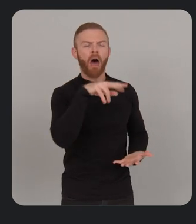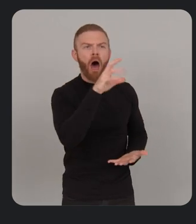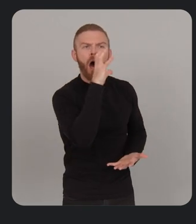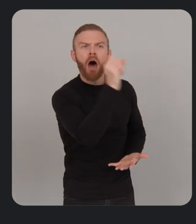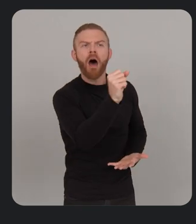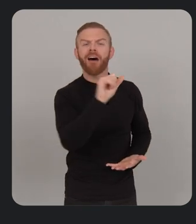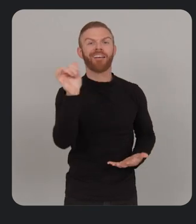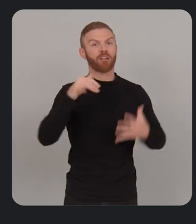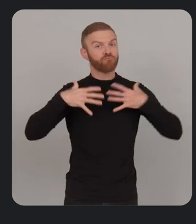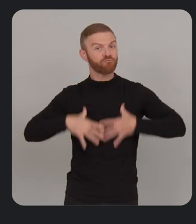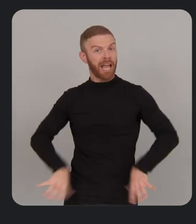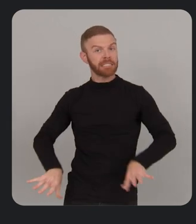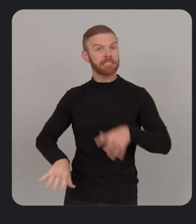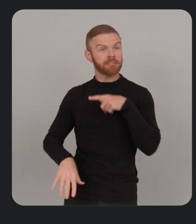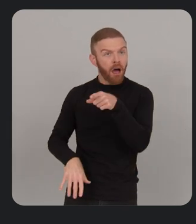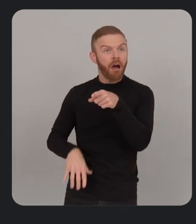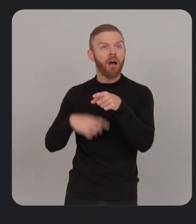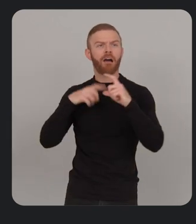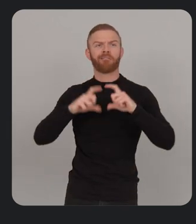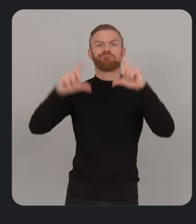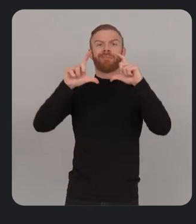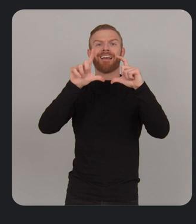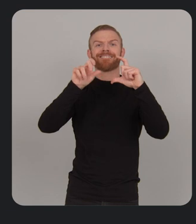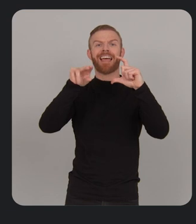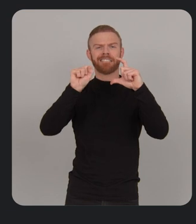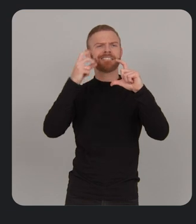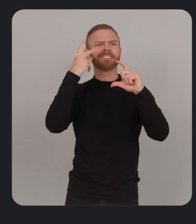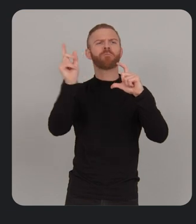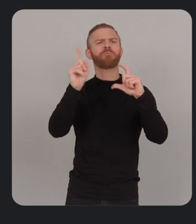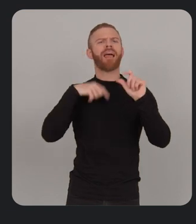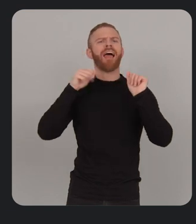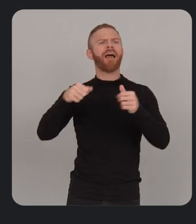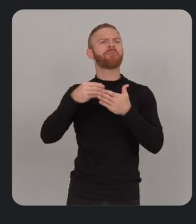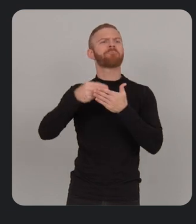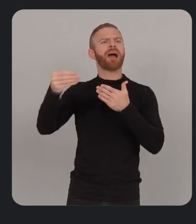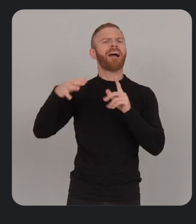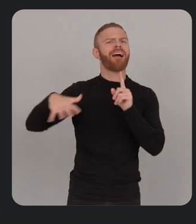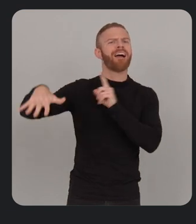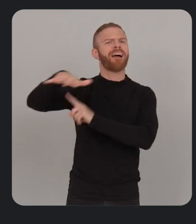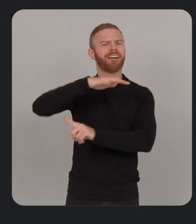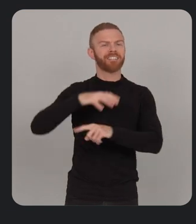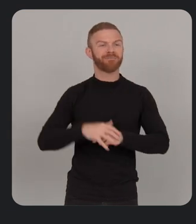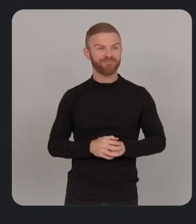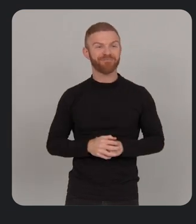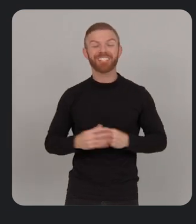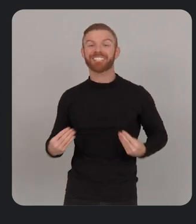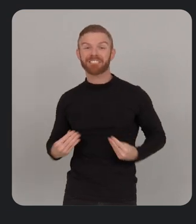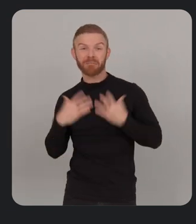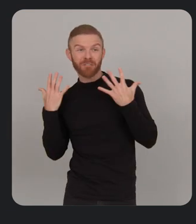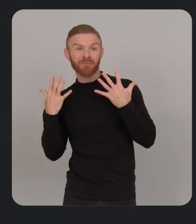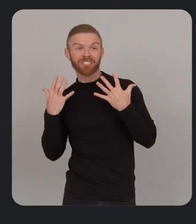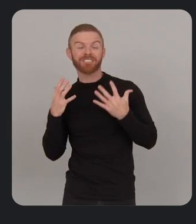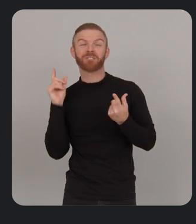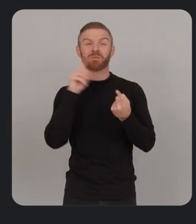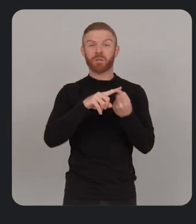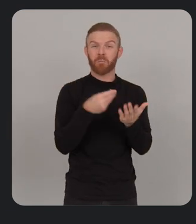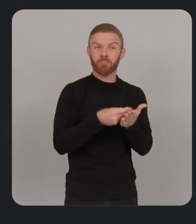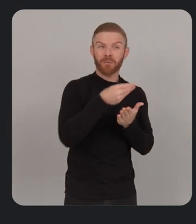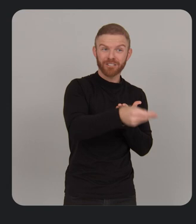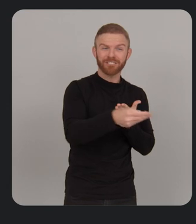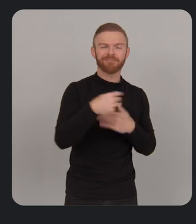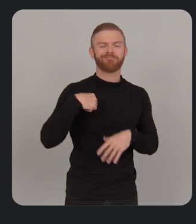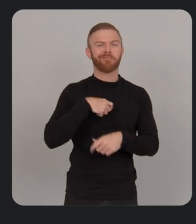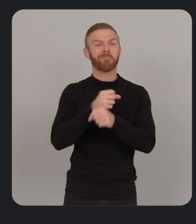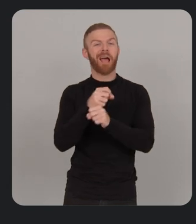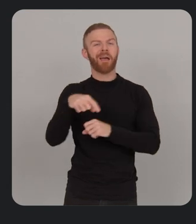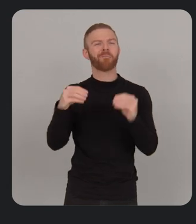i can simply use lens to see options of where to buy from inspiration to purchase we're making it more natural